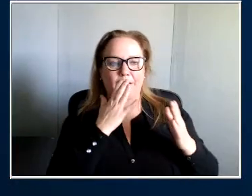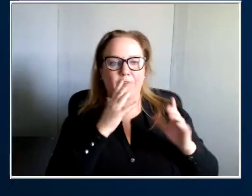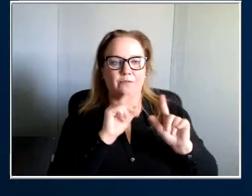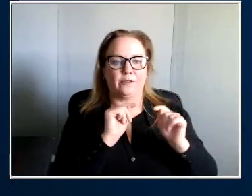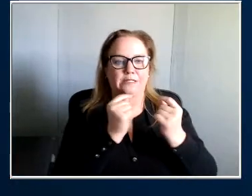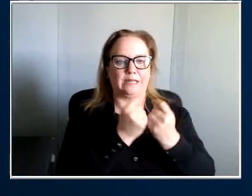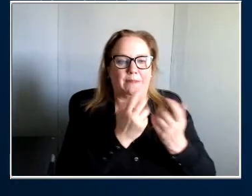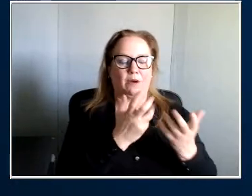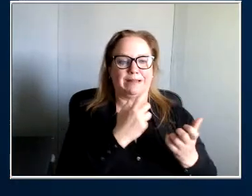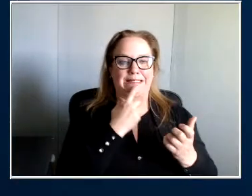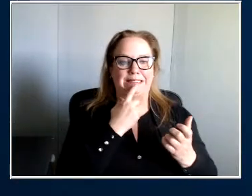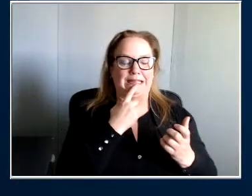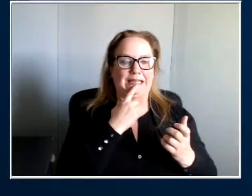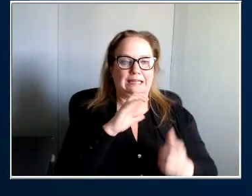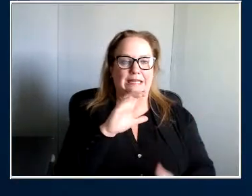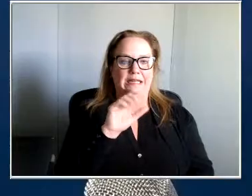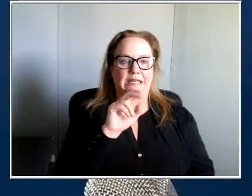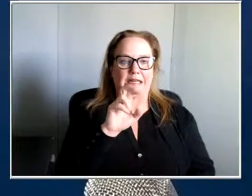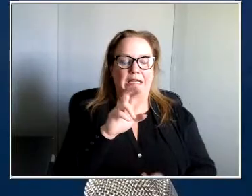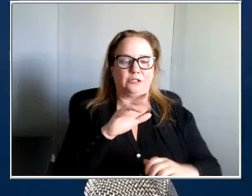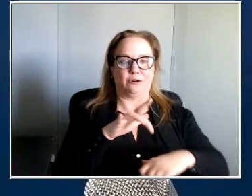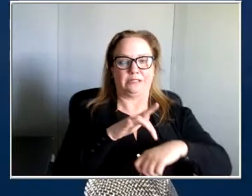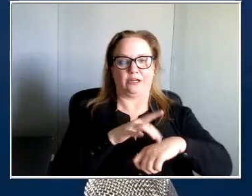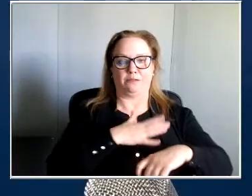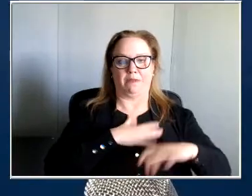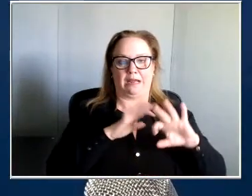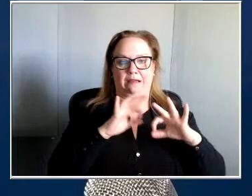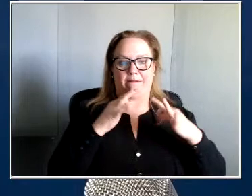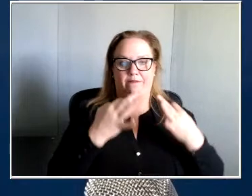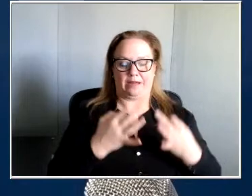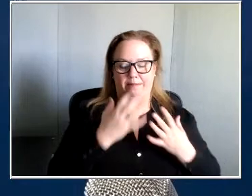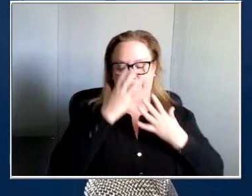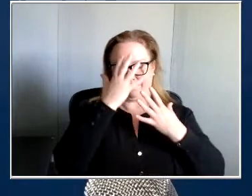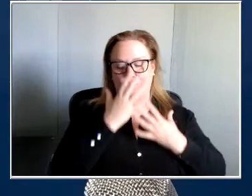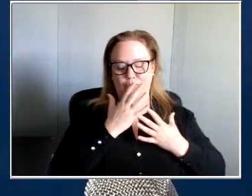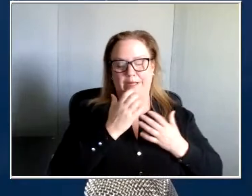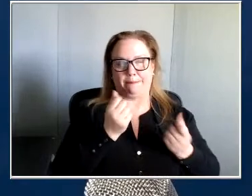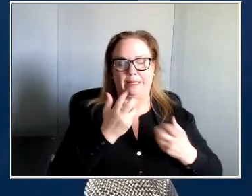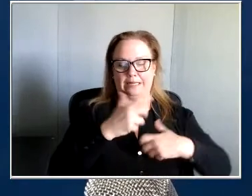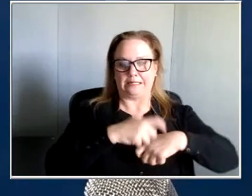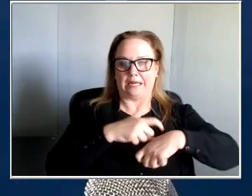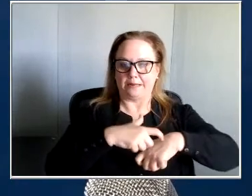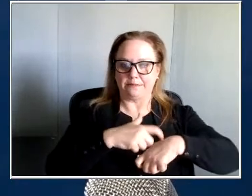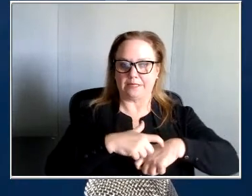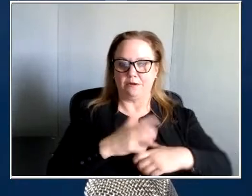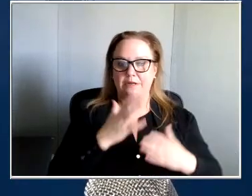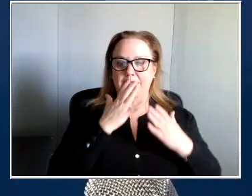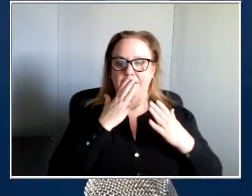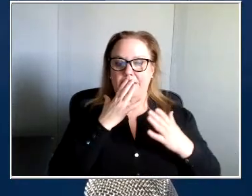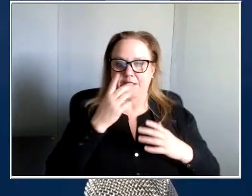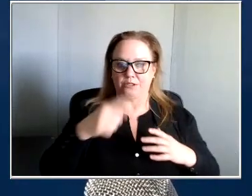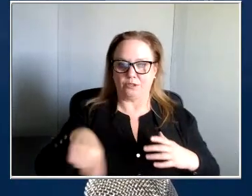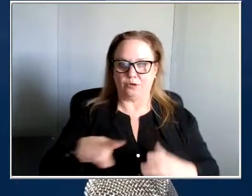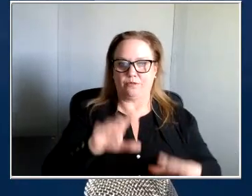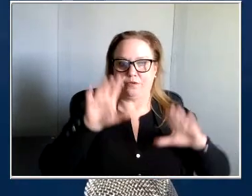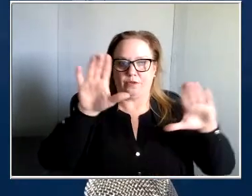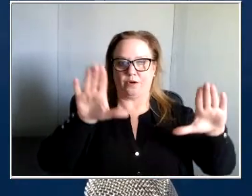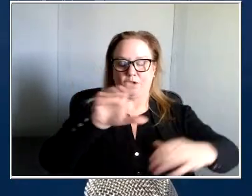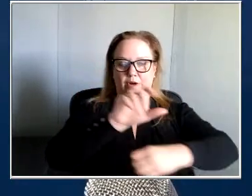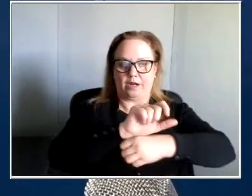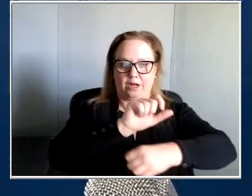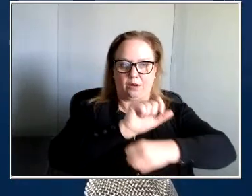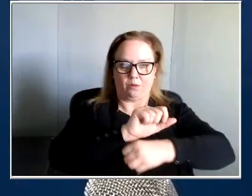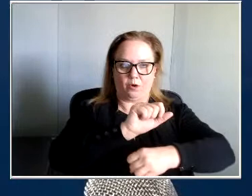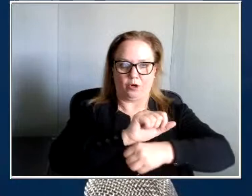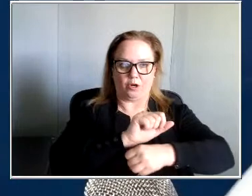say, cancer has touched my family's life many times, unfortunately, and I just wanted to say thanks to you guys for the great work that you